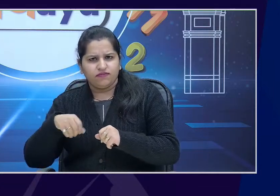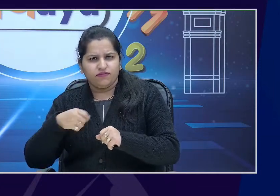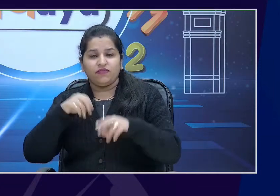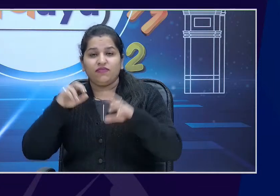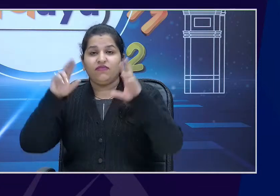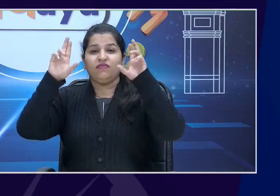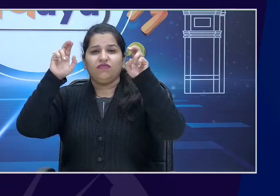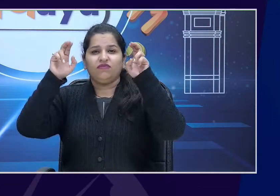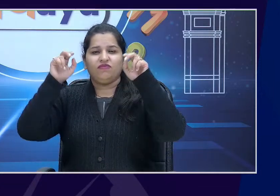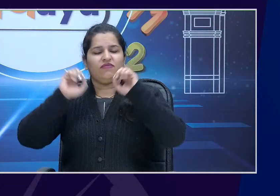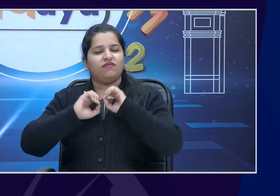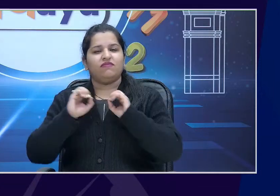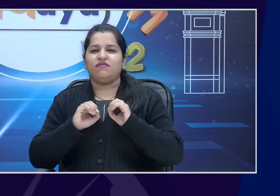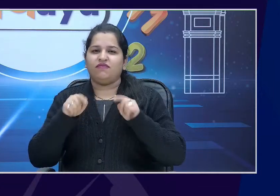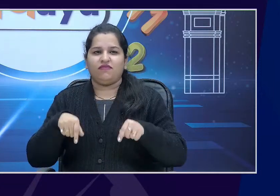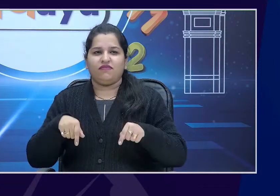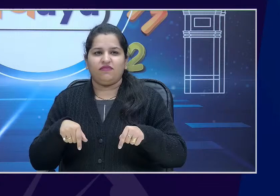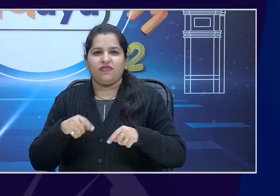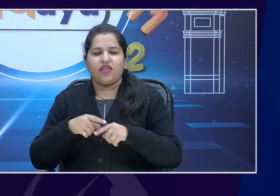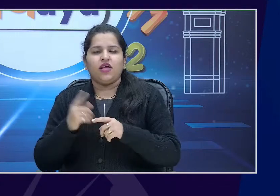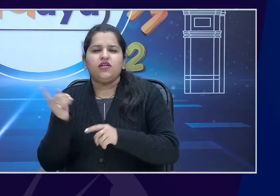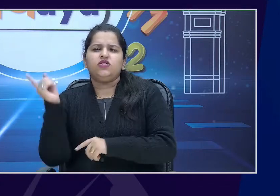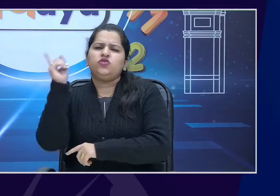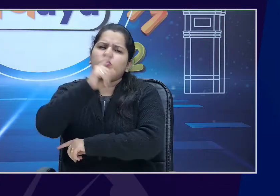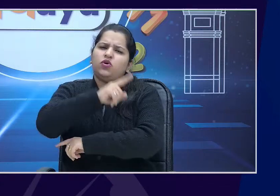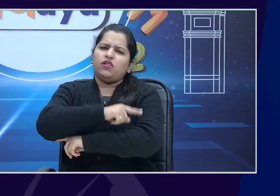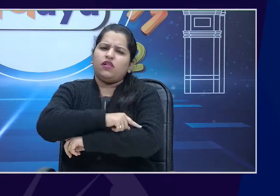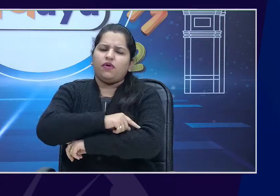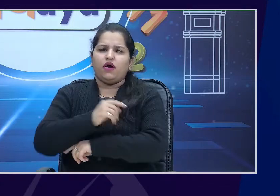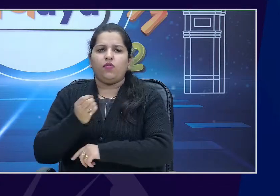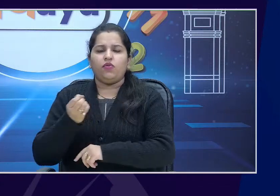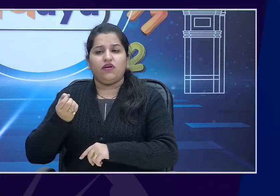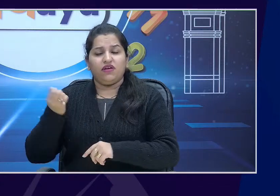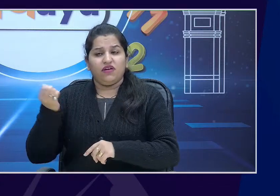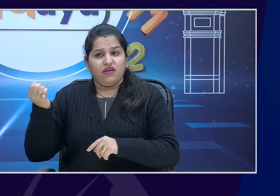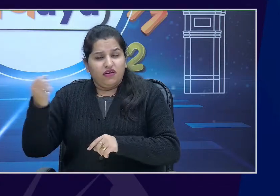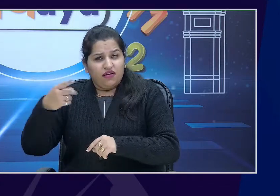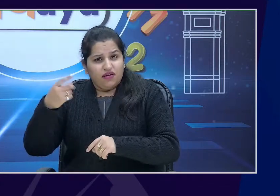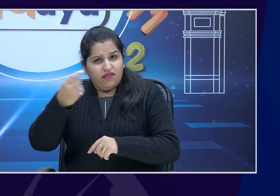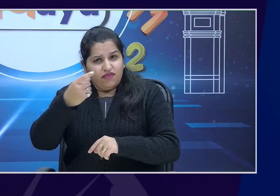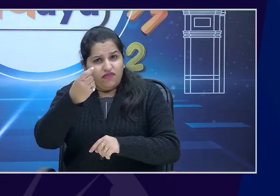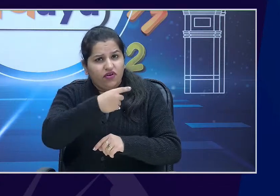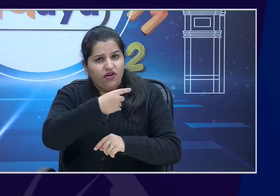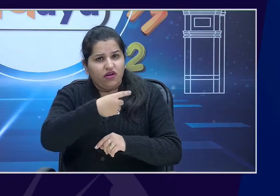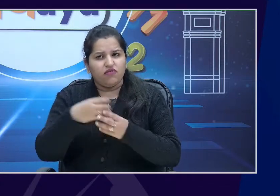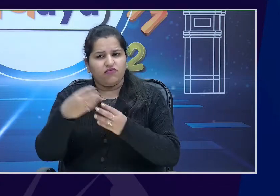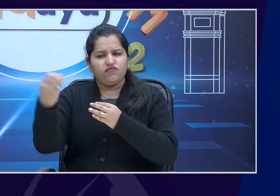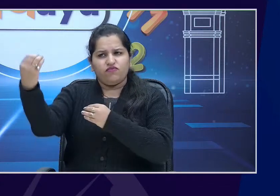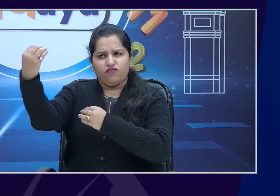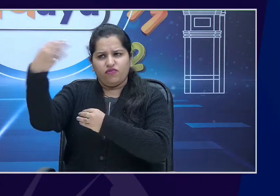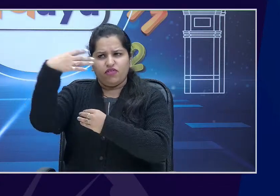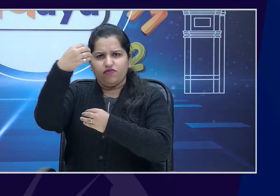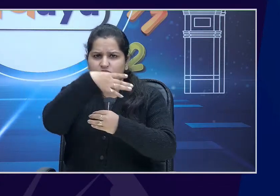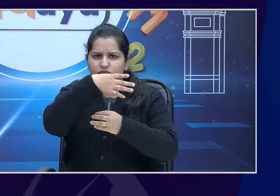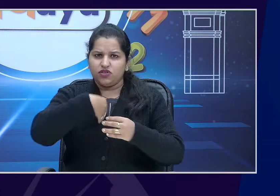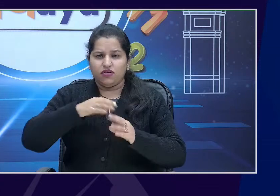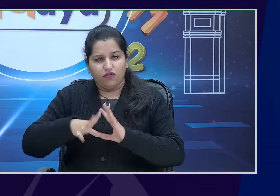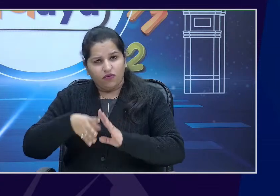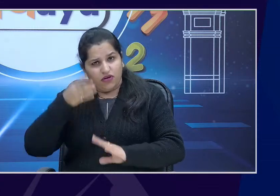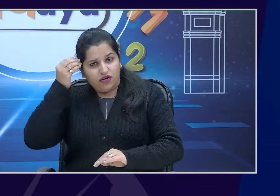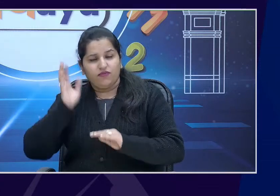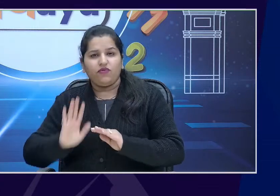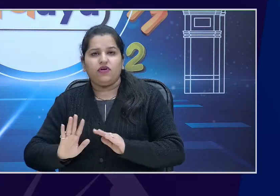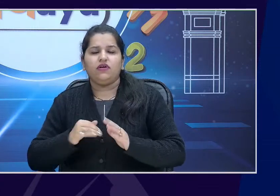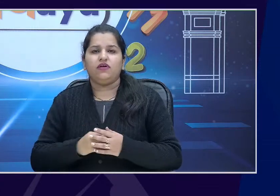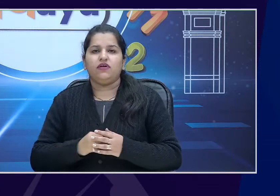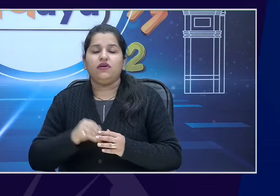highlight this, but it is all about each day about COVID information that she has got. So she has written